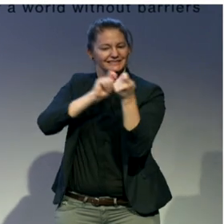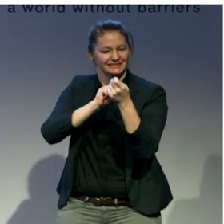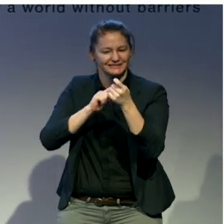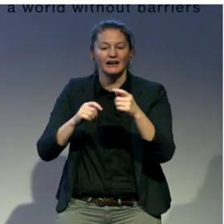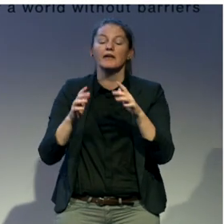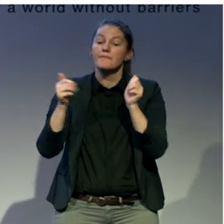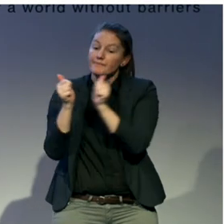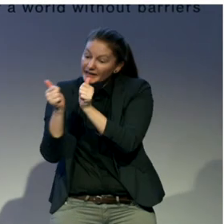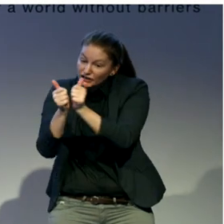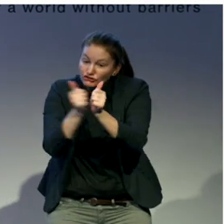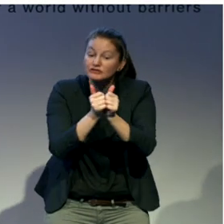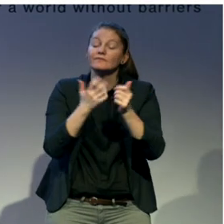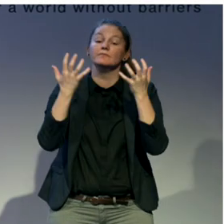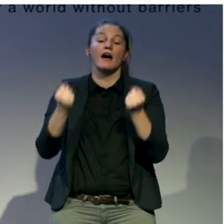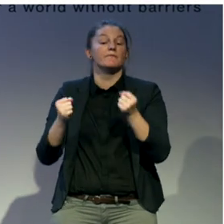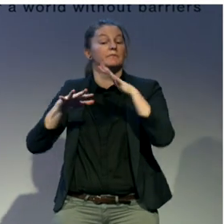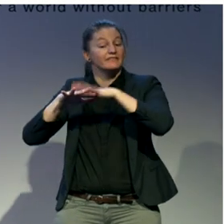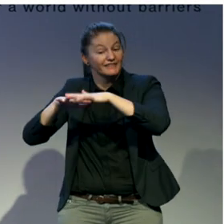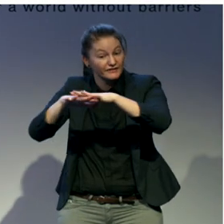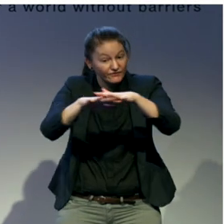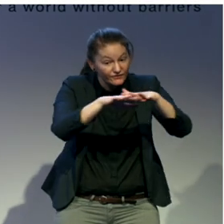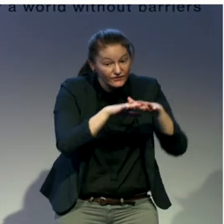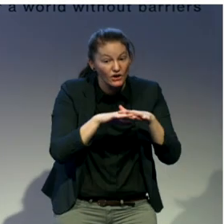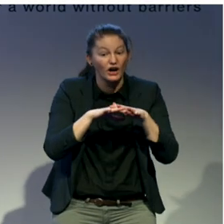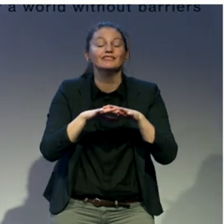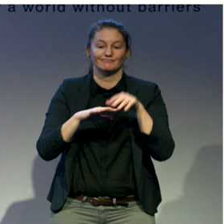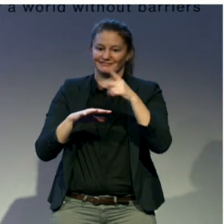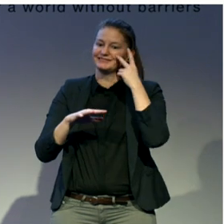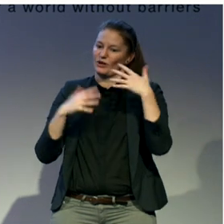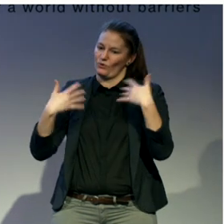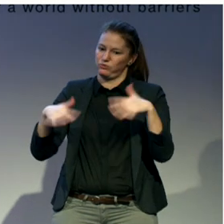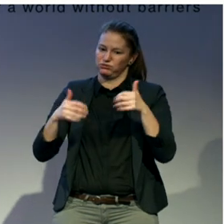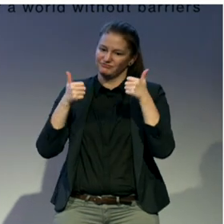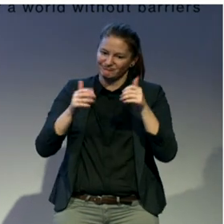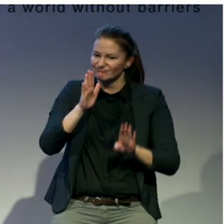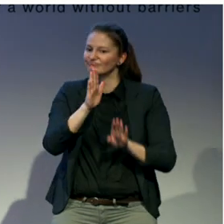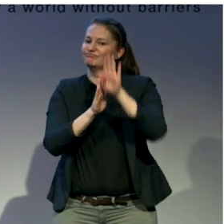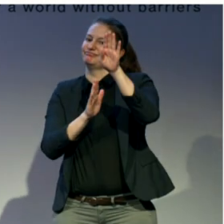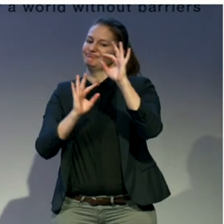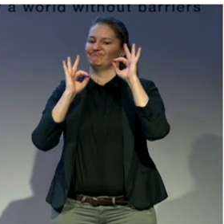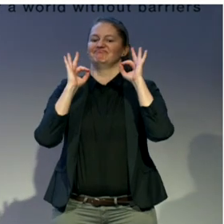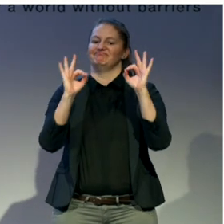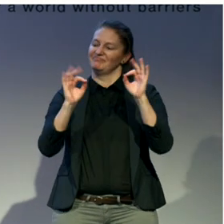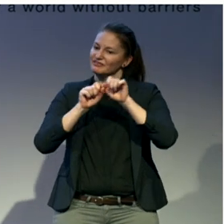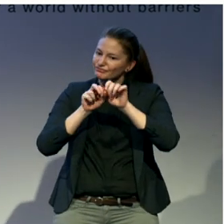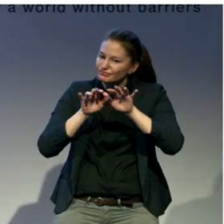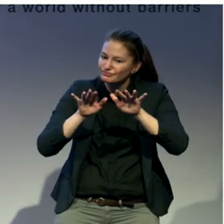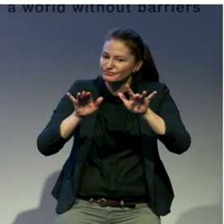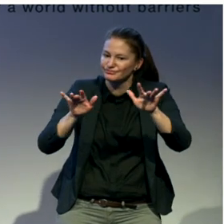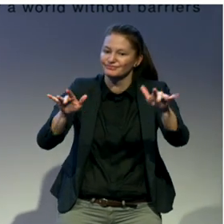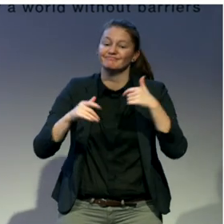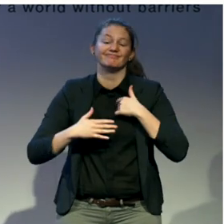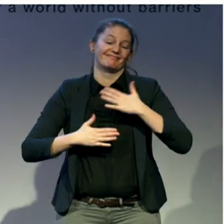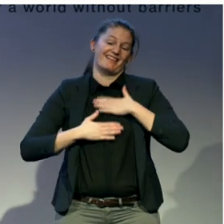So we are very proud to receive this year's Zero Project Award and participate in the Impact Transfer Program because